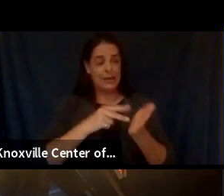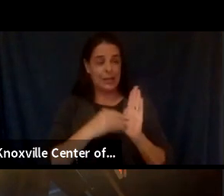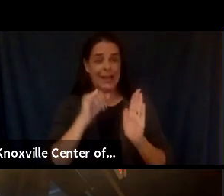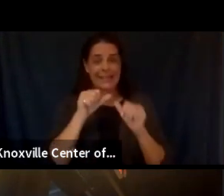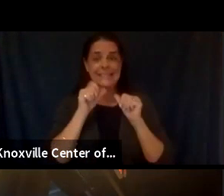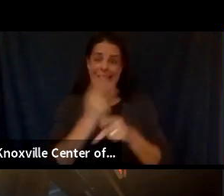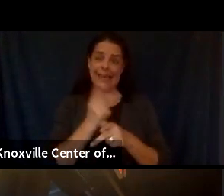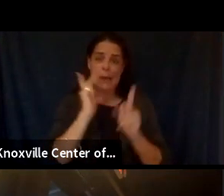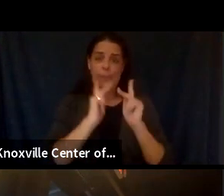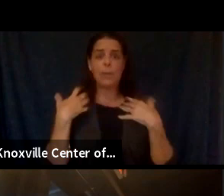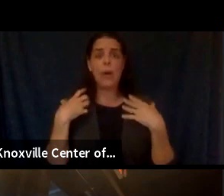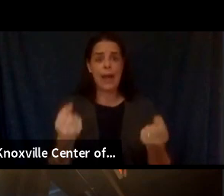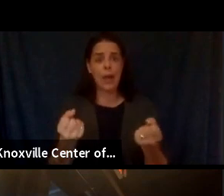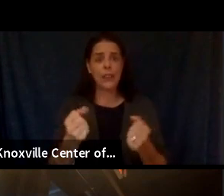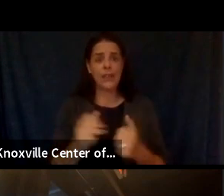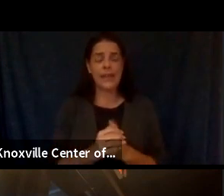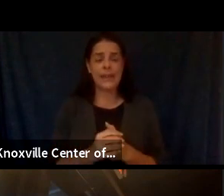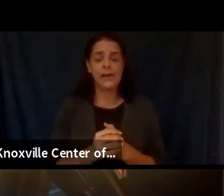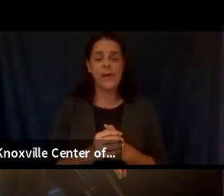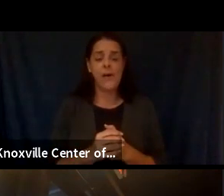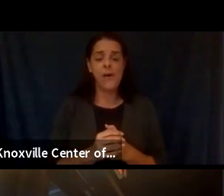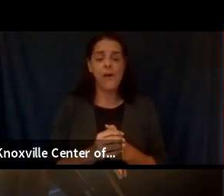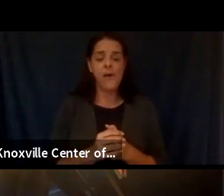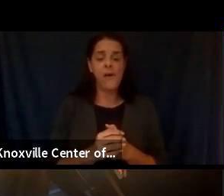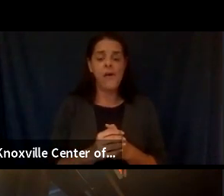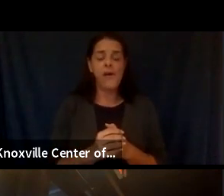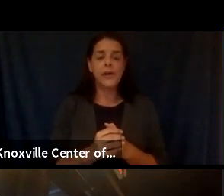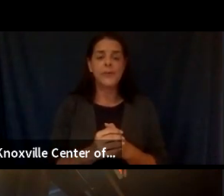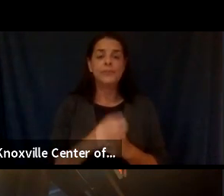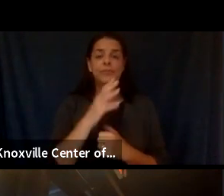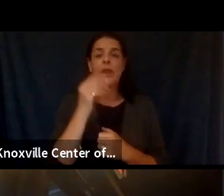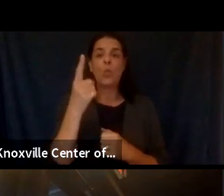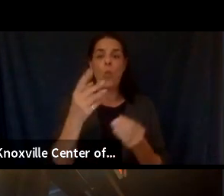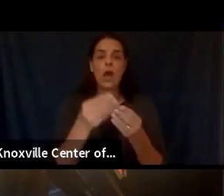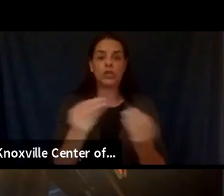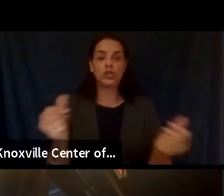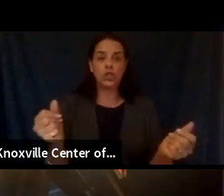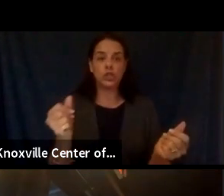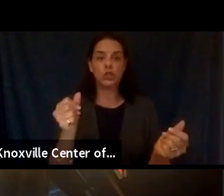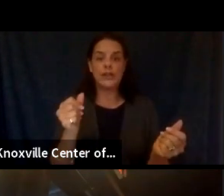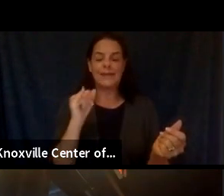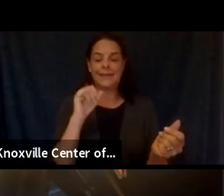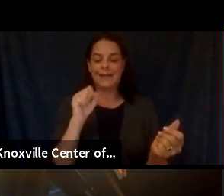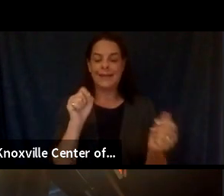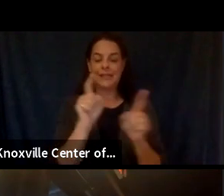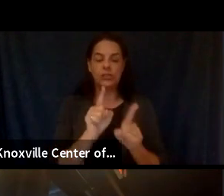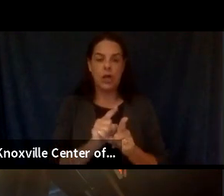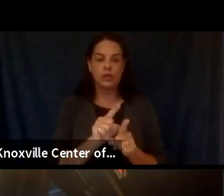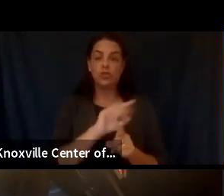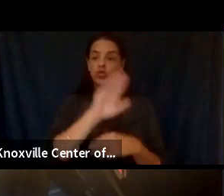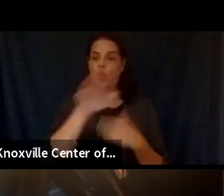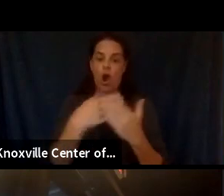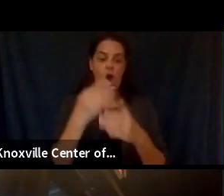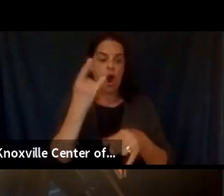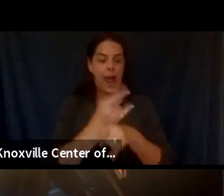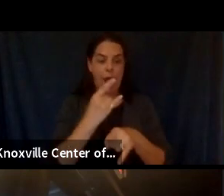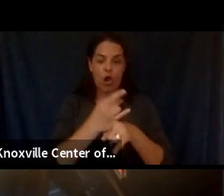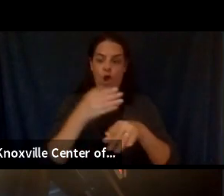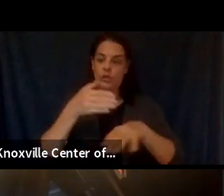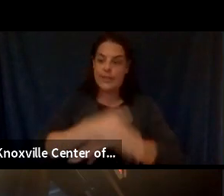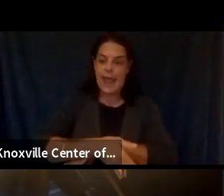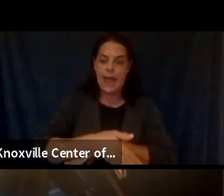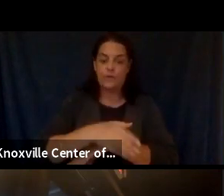people healthy. And one solution would be also is just all alcohol sales after